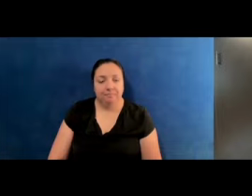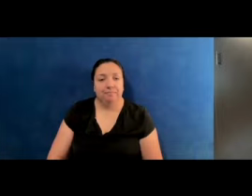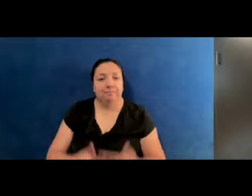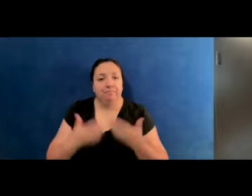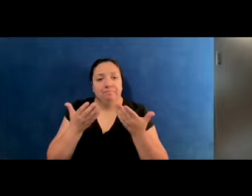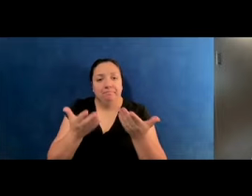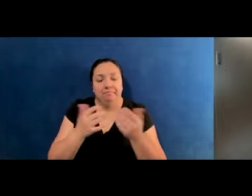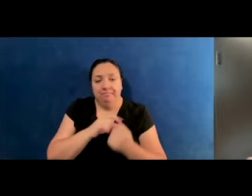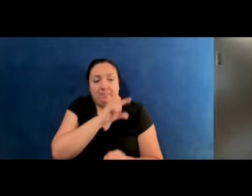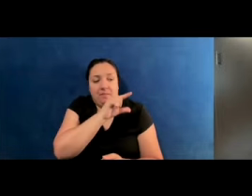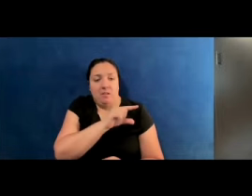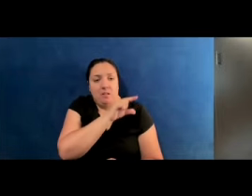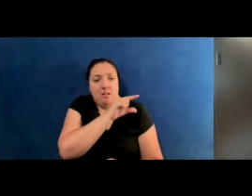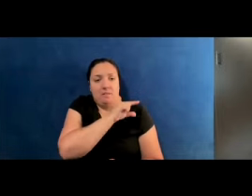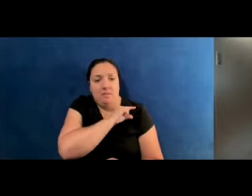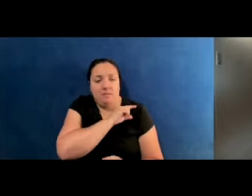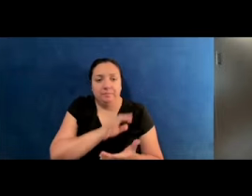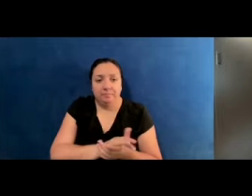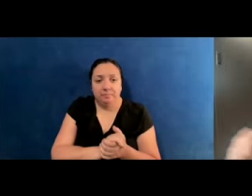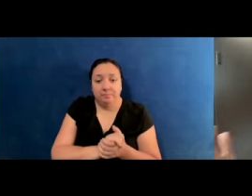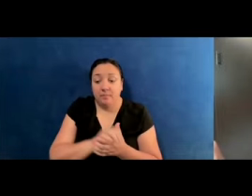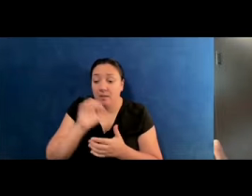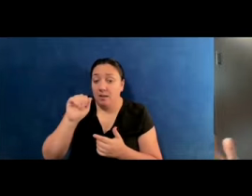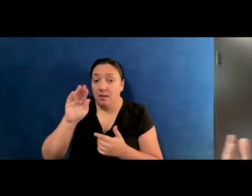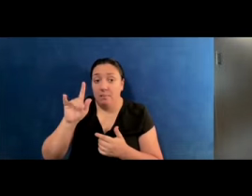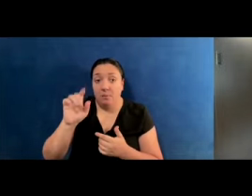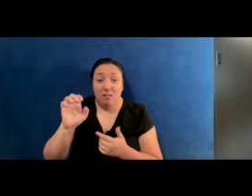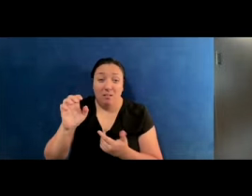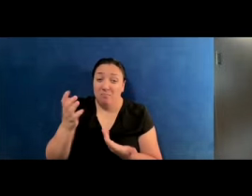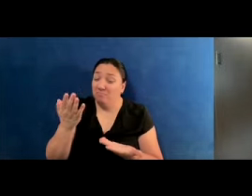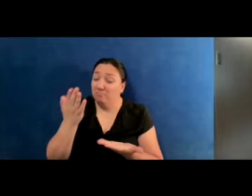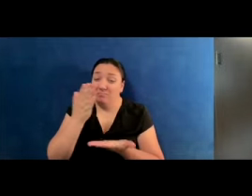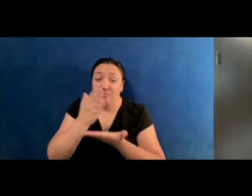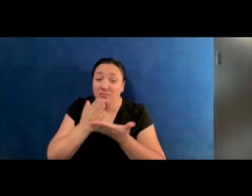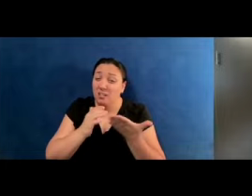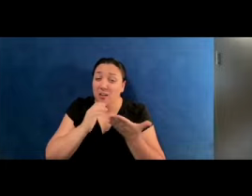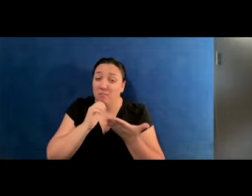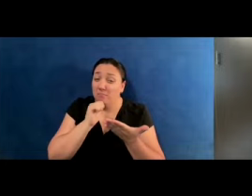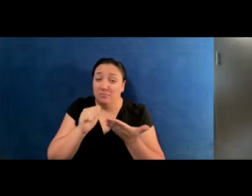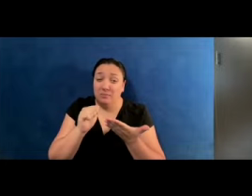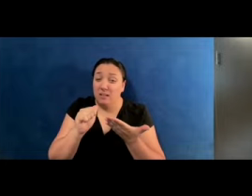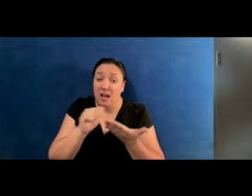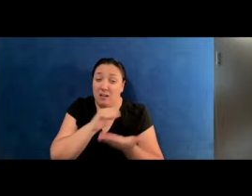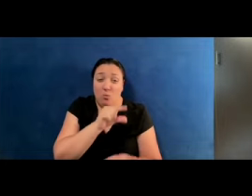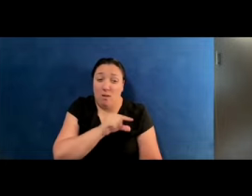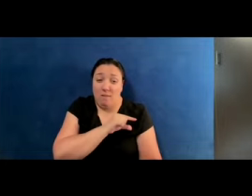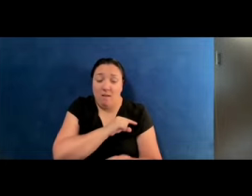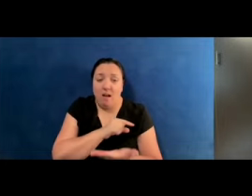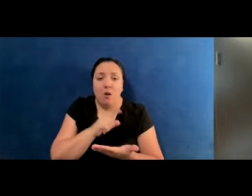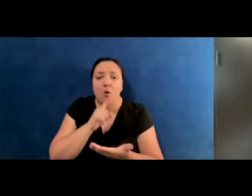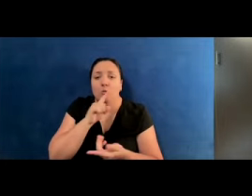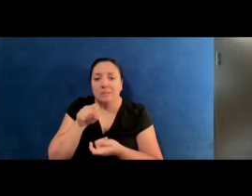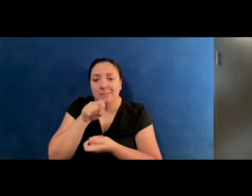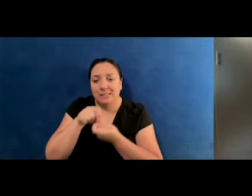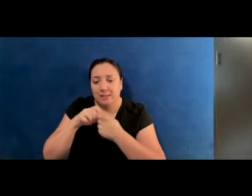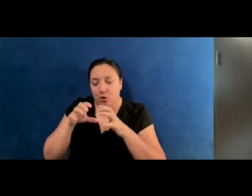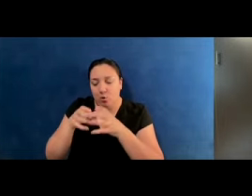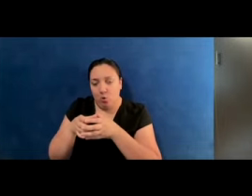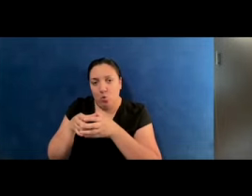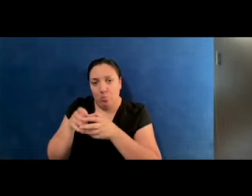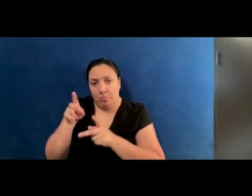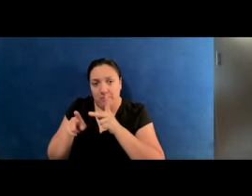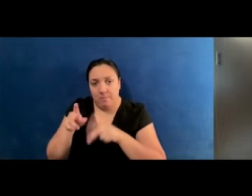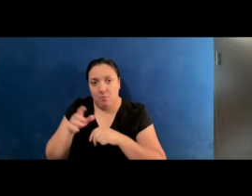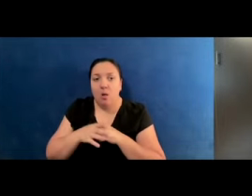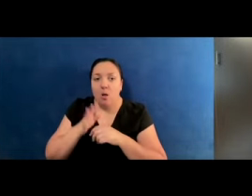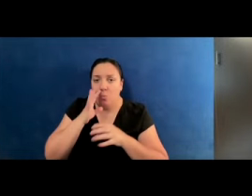your eligibility. Not ABLE accounts are not for everybody. They're for a specific group of individuals, and I'm going to walk